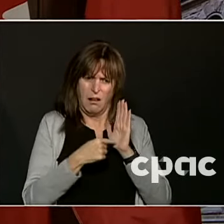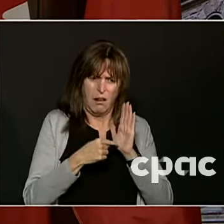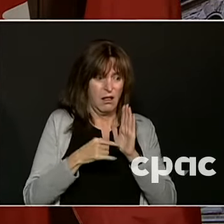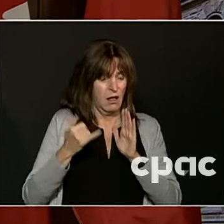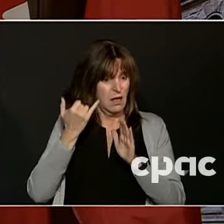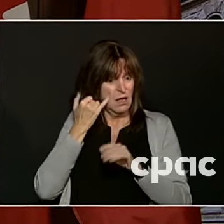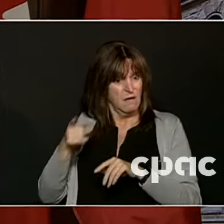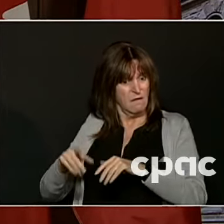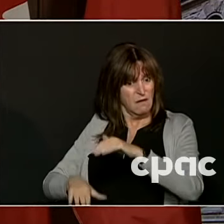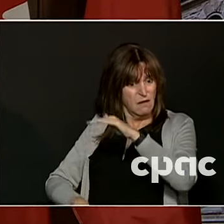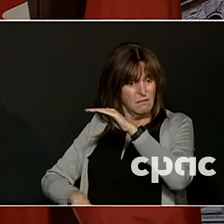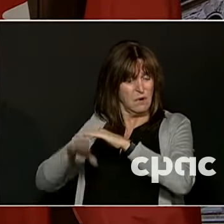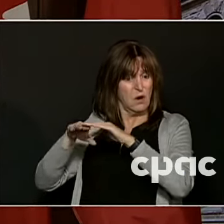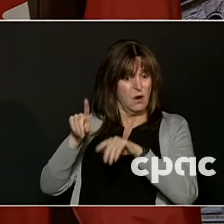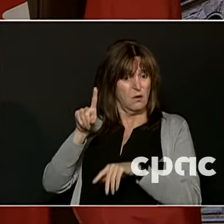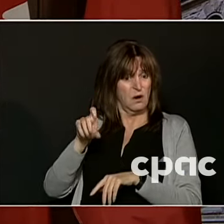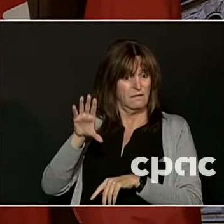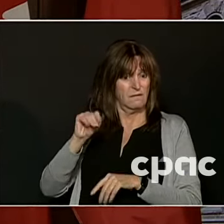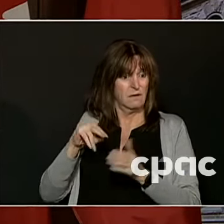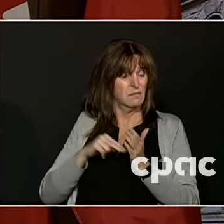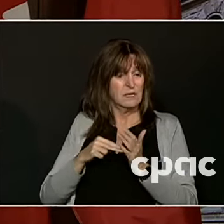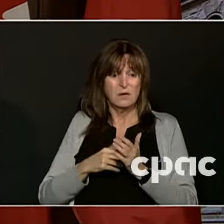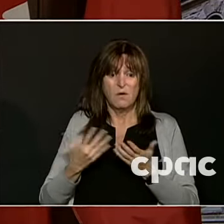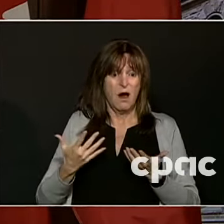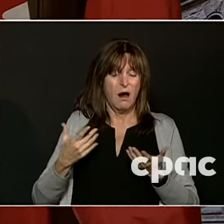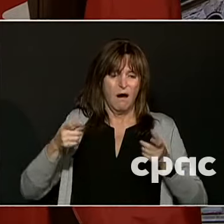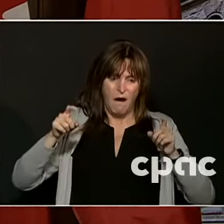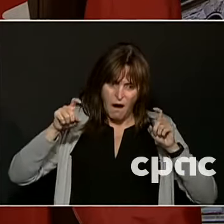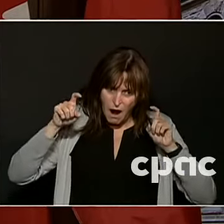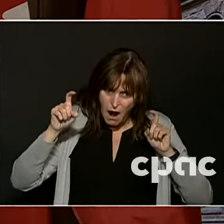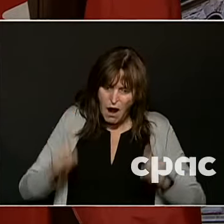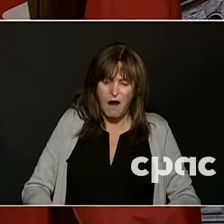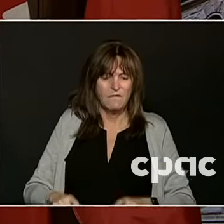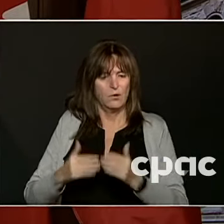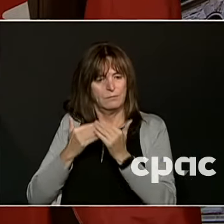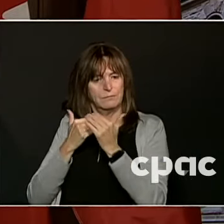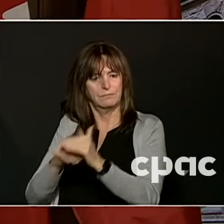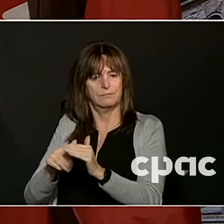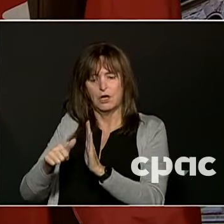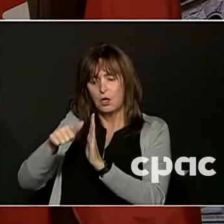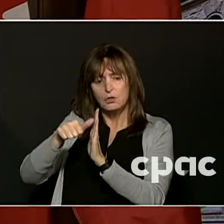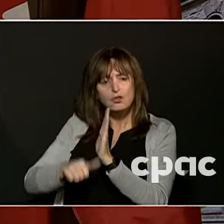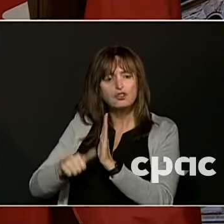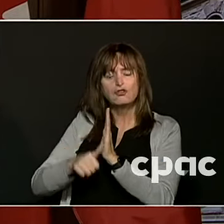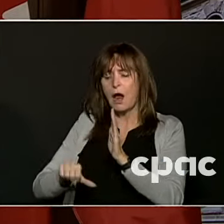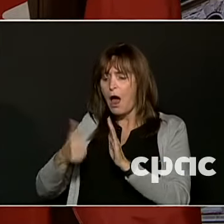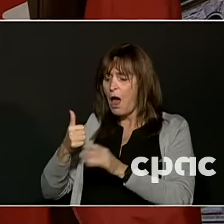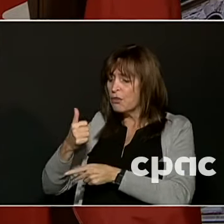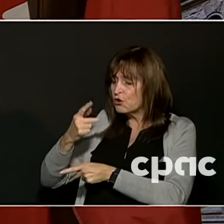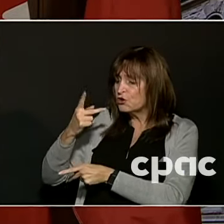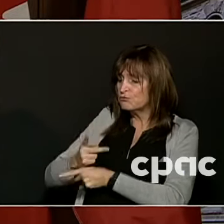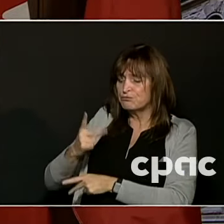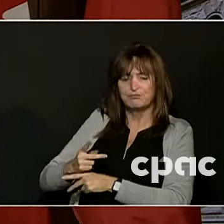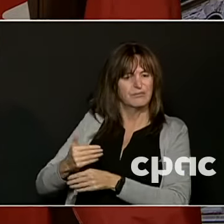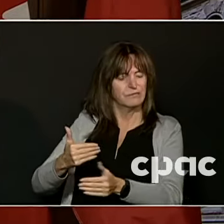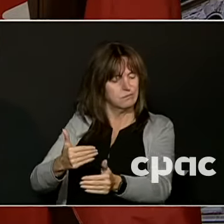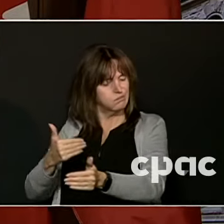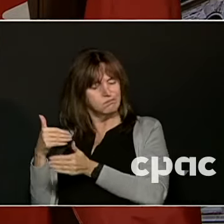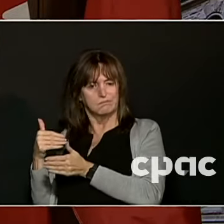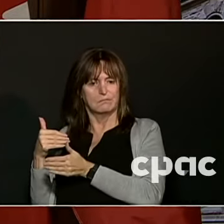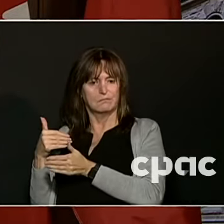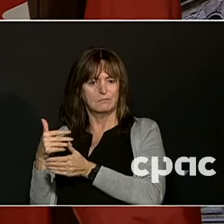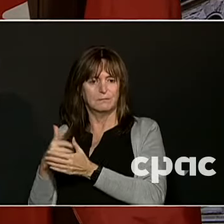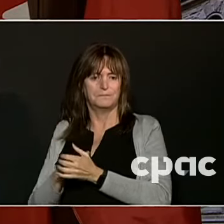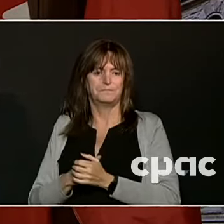to reduce access to care. This is obviously an important threshold. Important to note that before the end of December, though, within